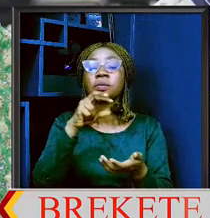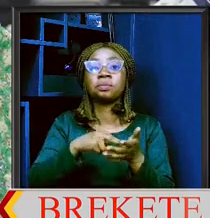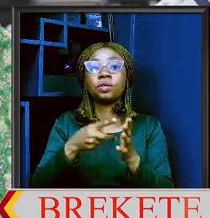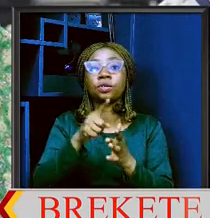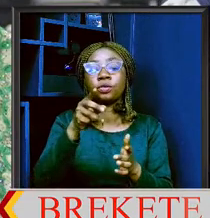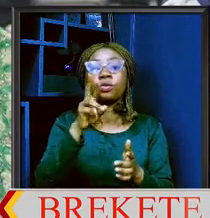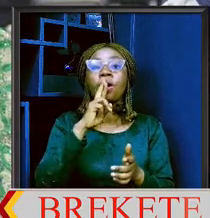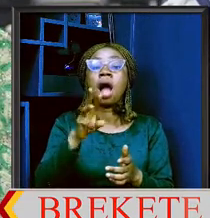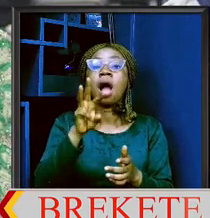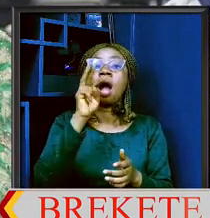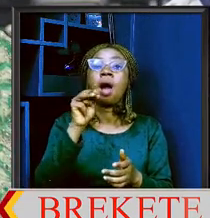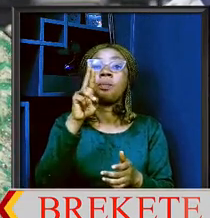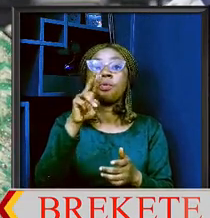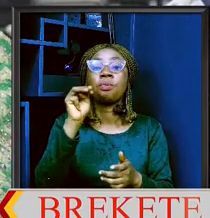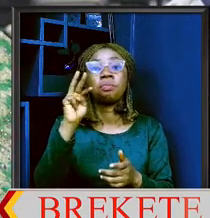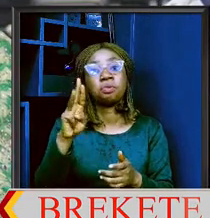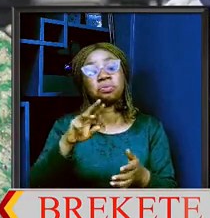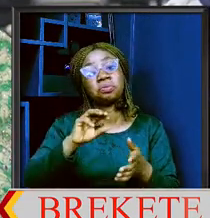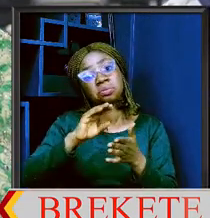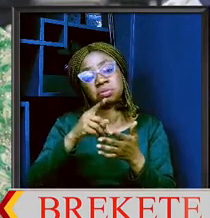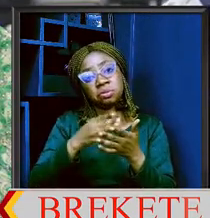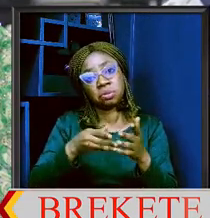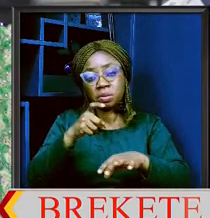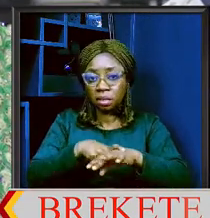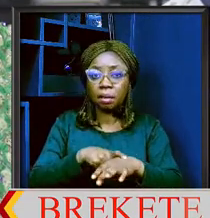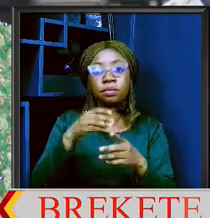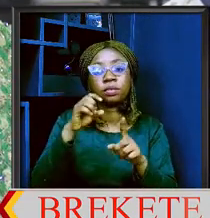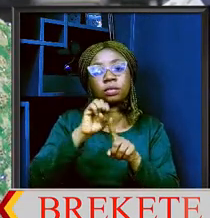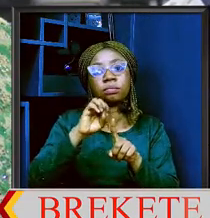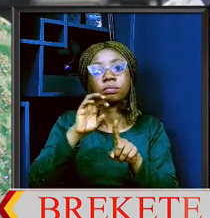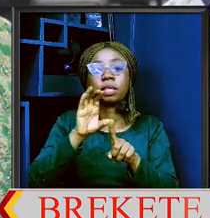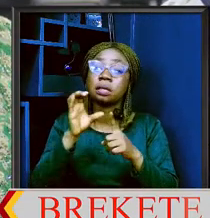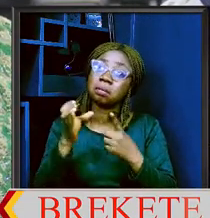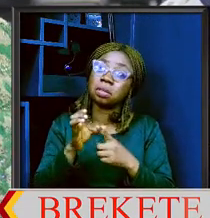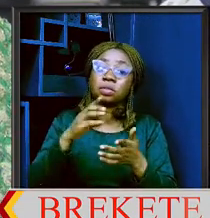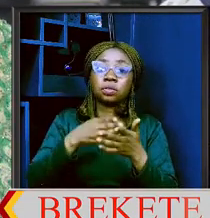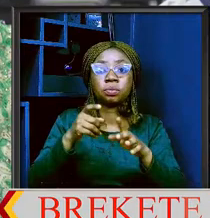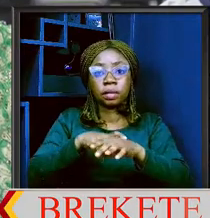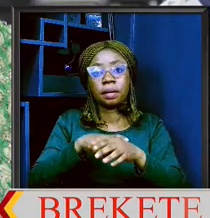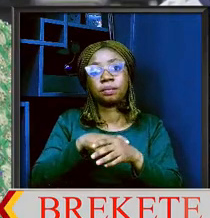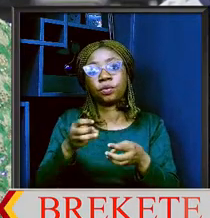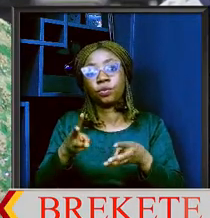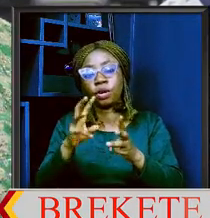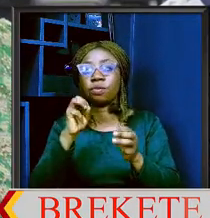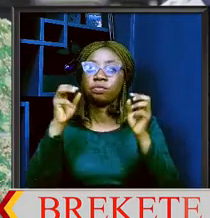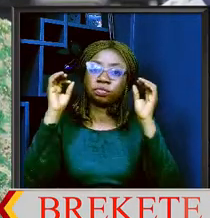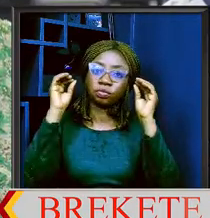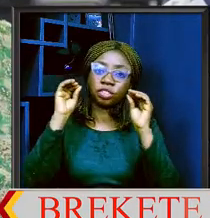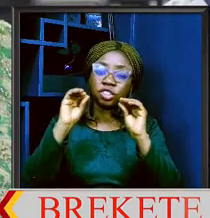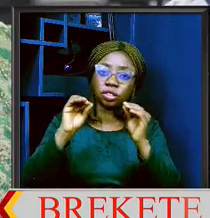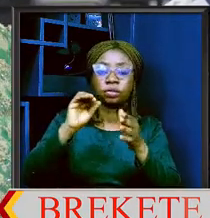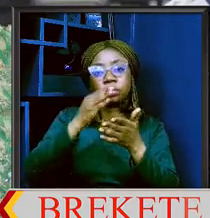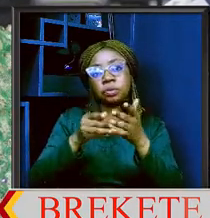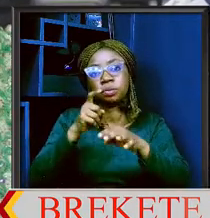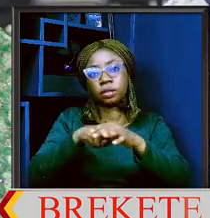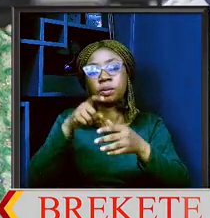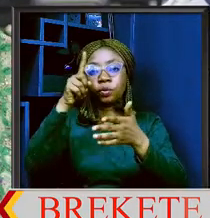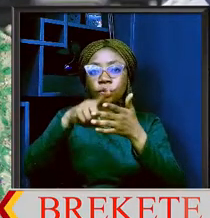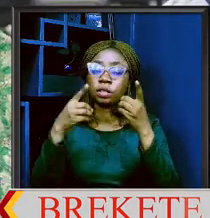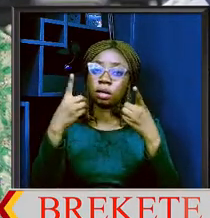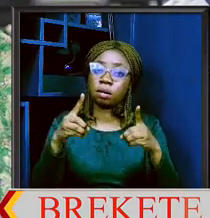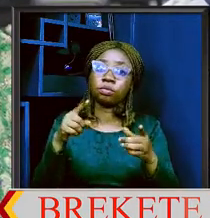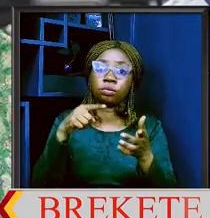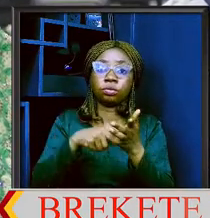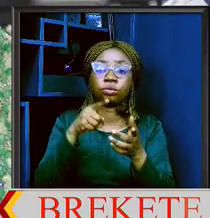be Mumu sometimes circumstances sometimes the method of teaching sometimes what happen to you will